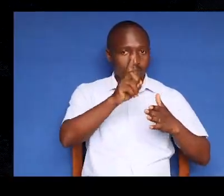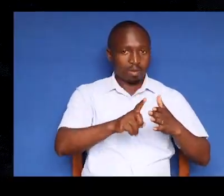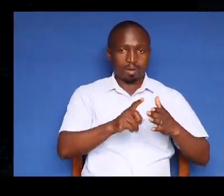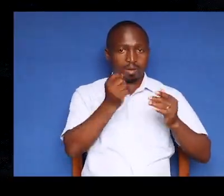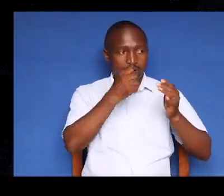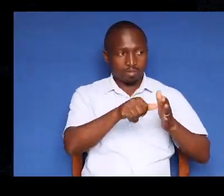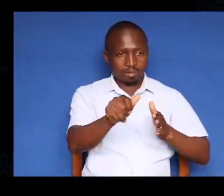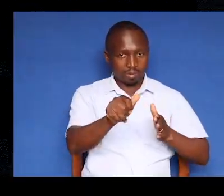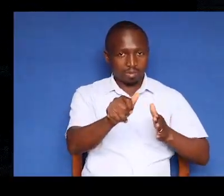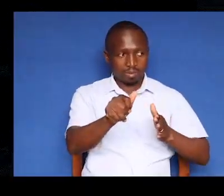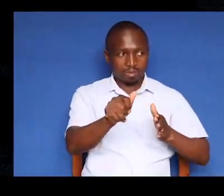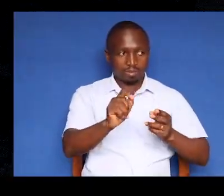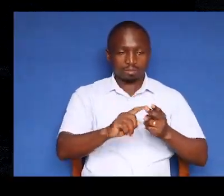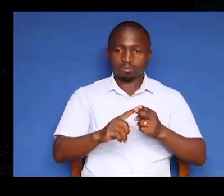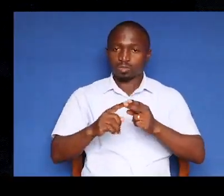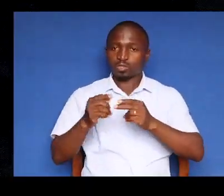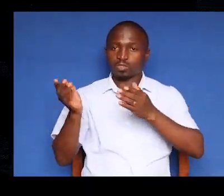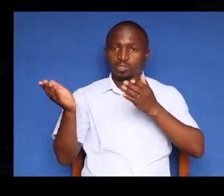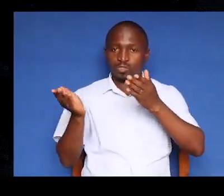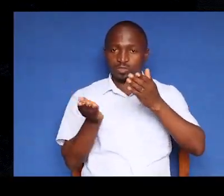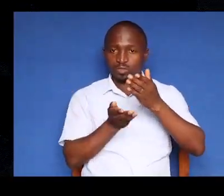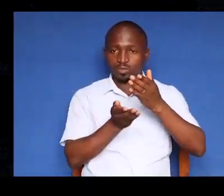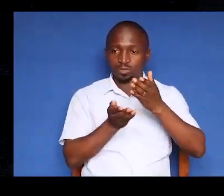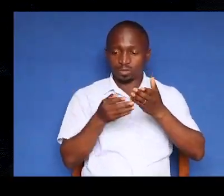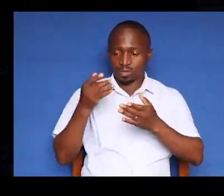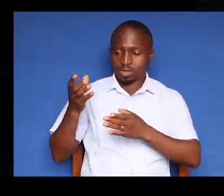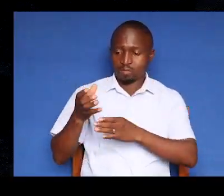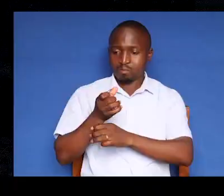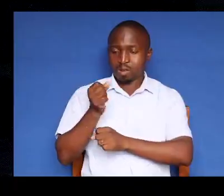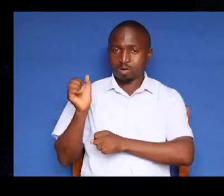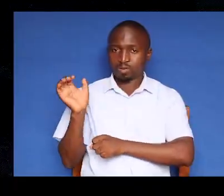amount paid over income